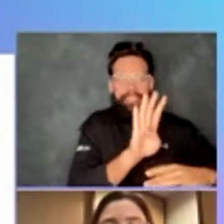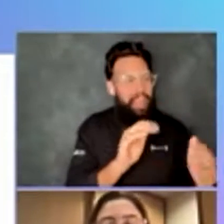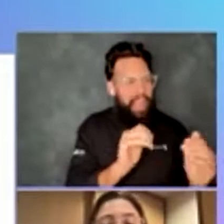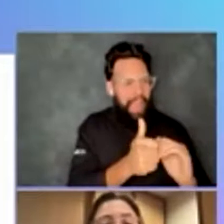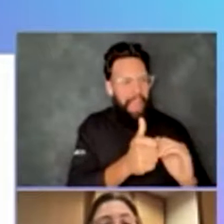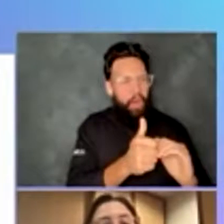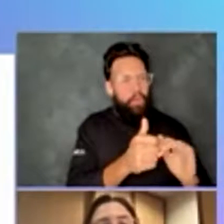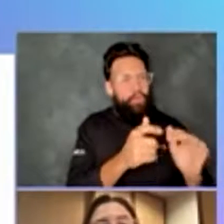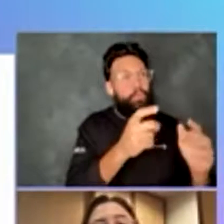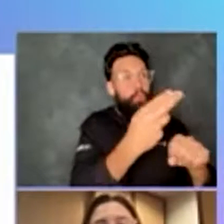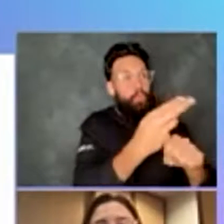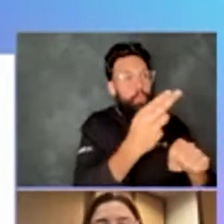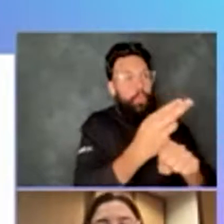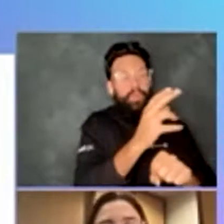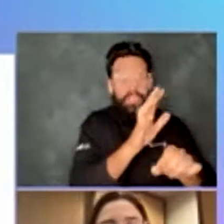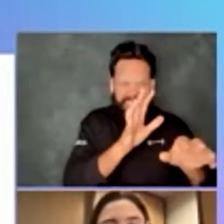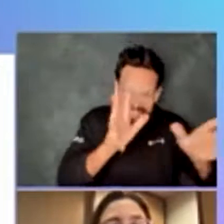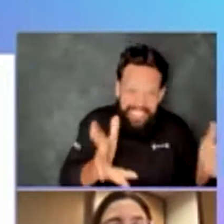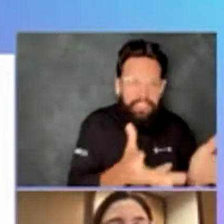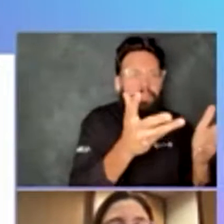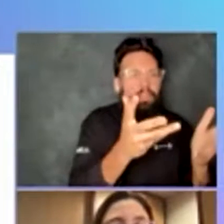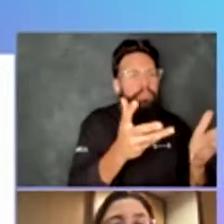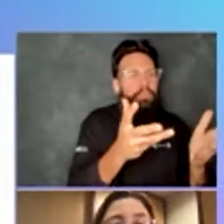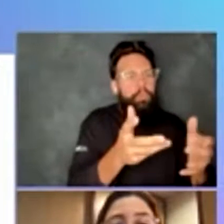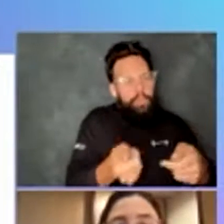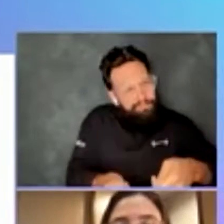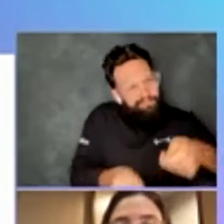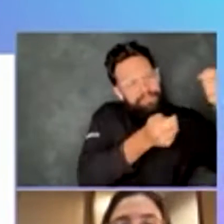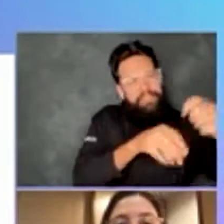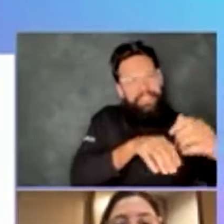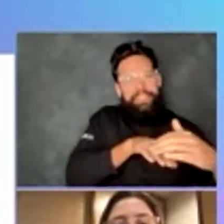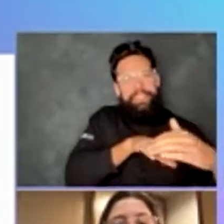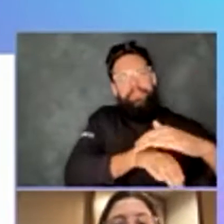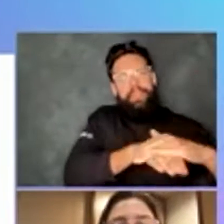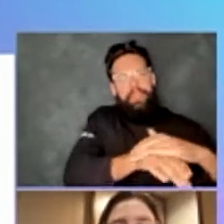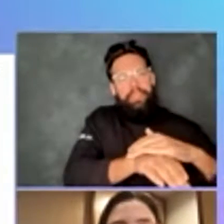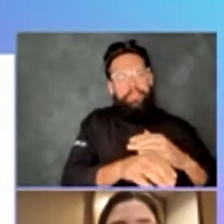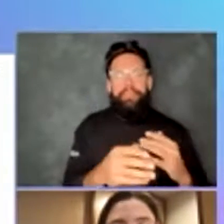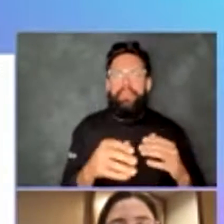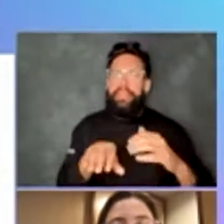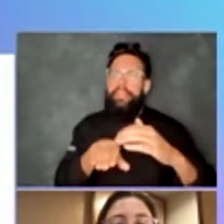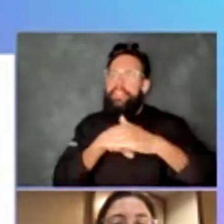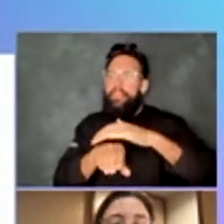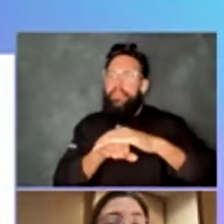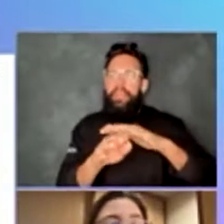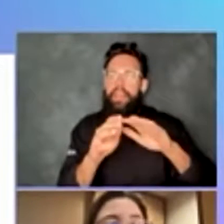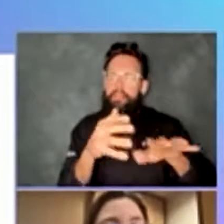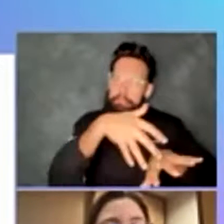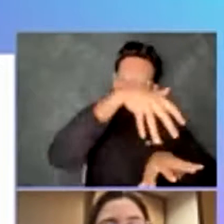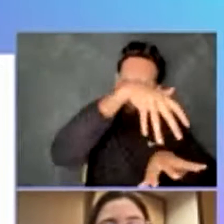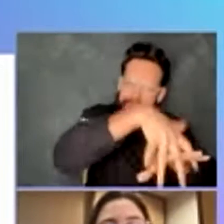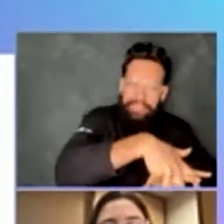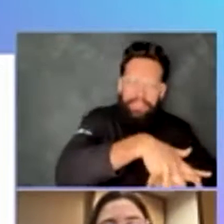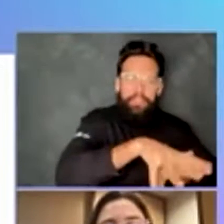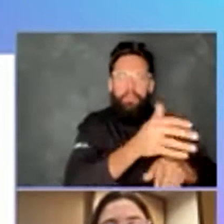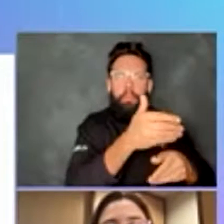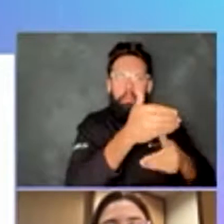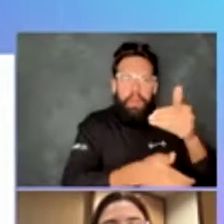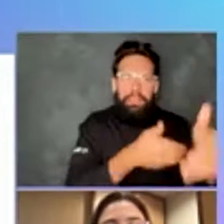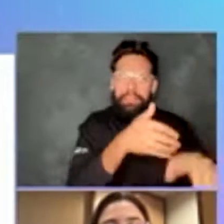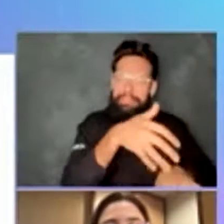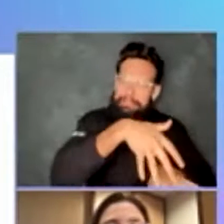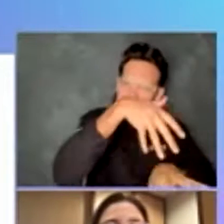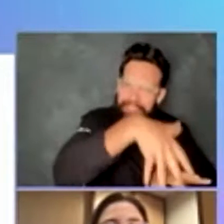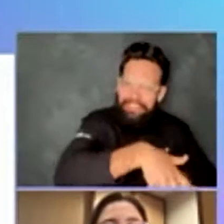those? You want to pair accessibility into the processes and the frameworks that are successful within your